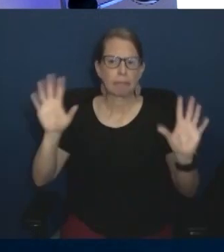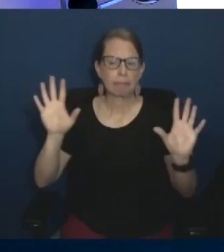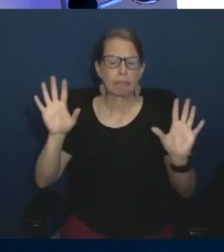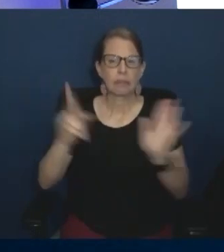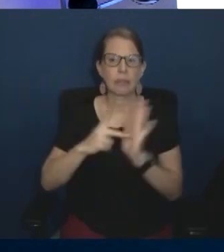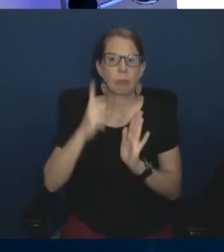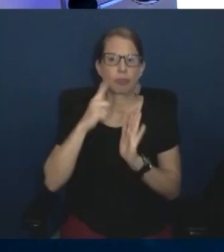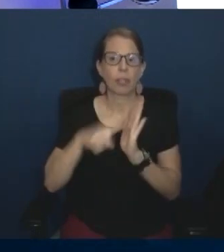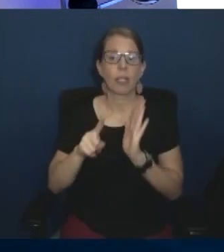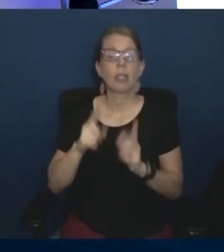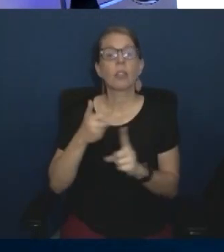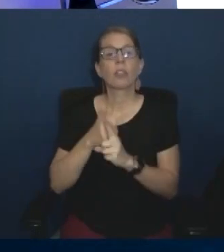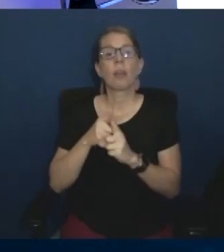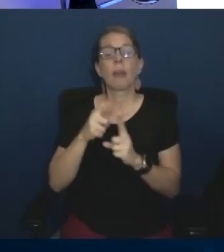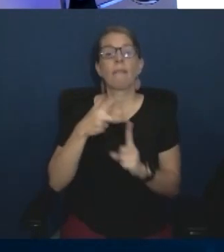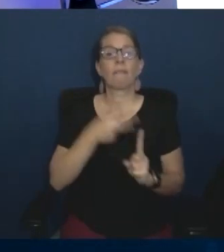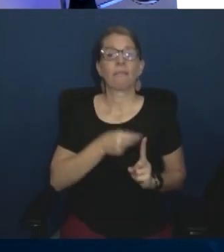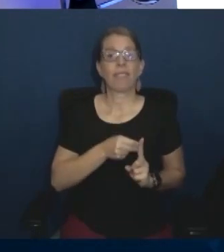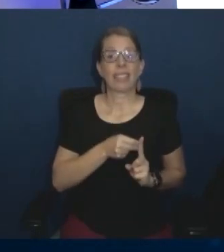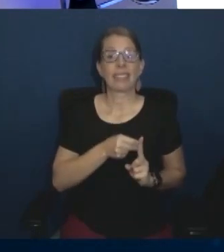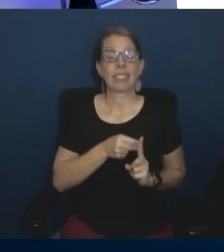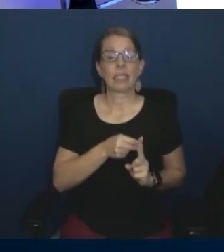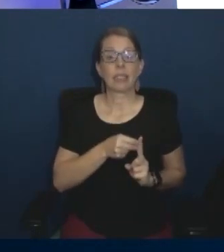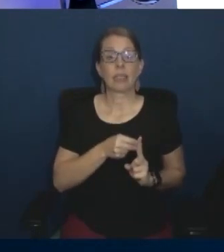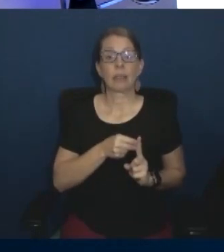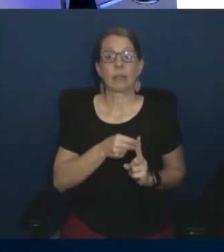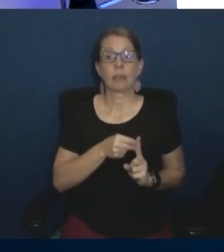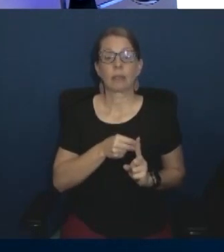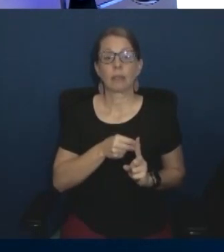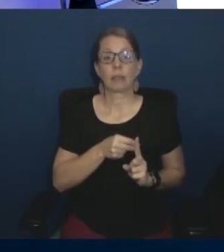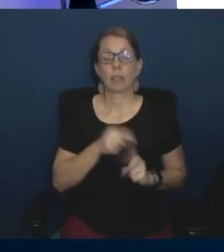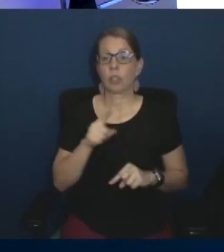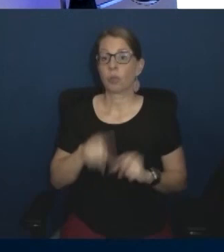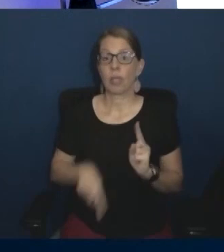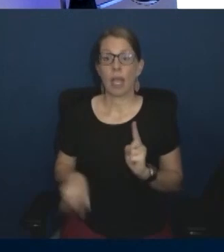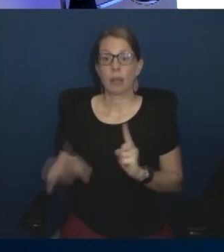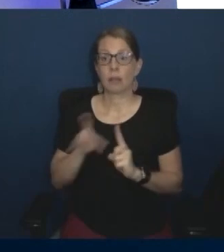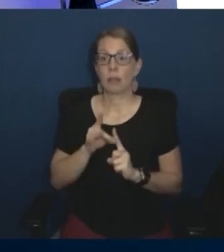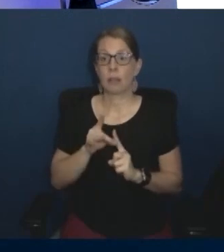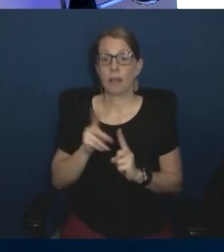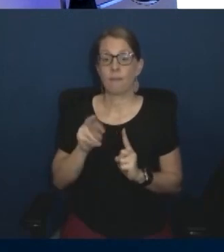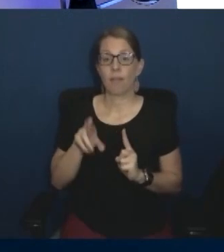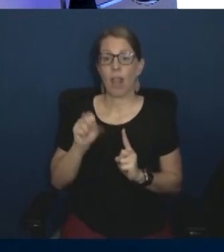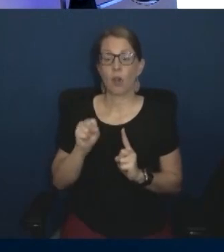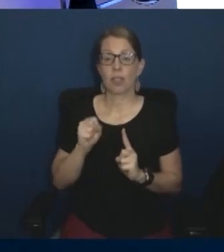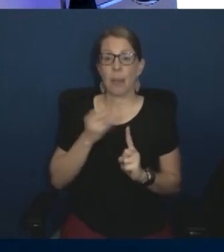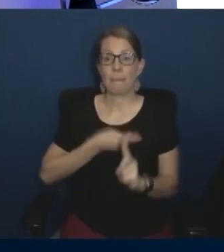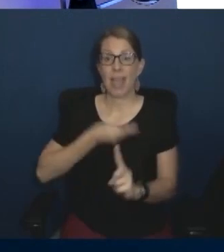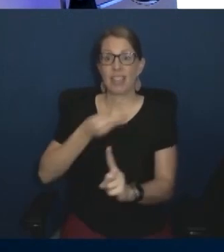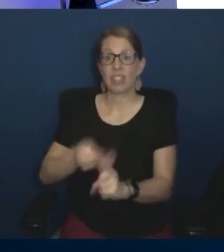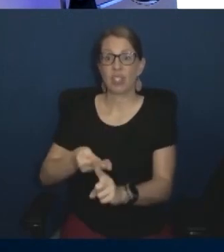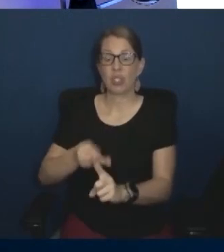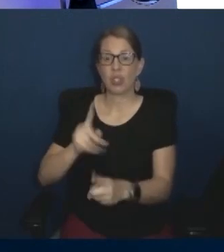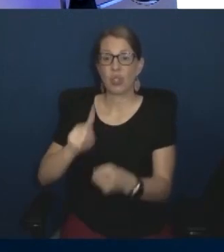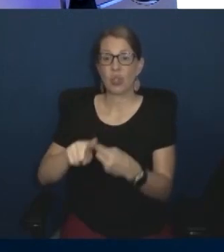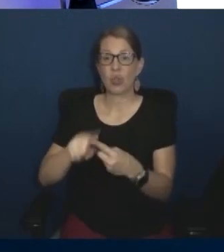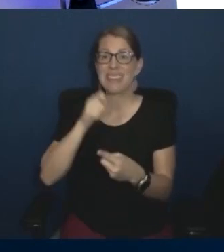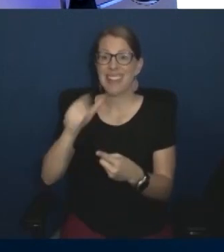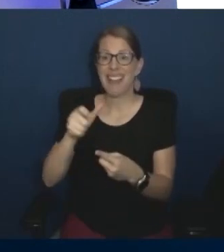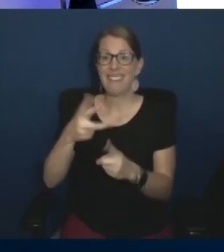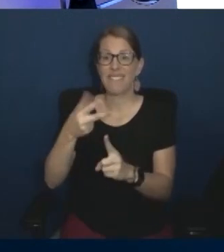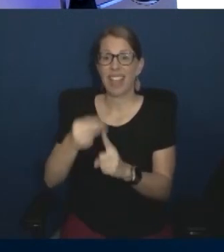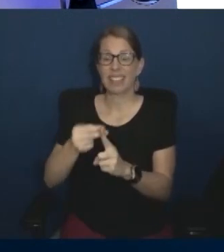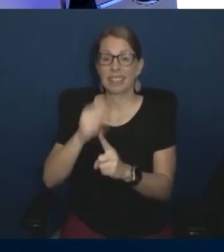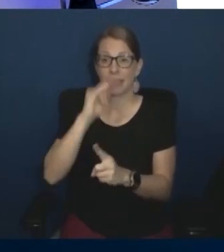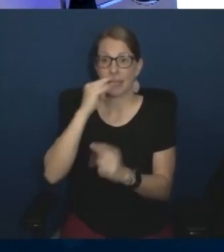been vaccinated, can you not pick up virus and pass it on to unvaccinated kids, like unvaccinated kids under the age of